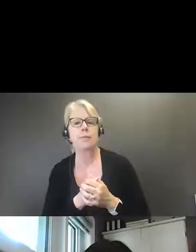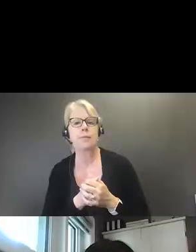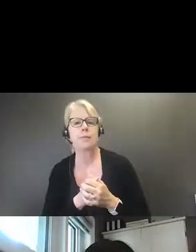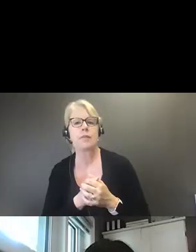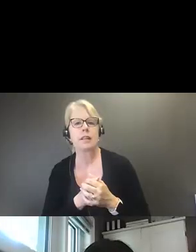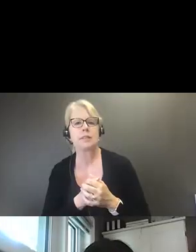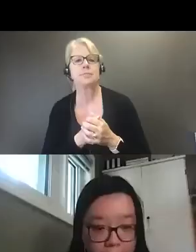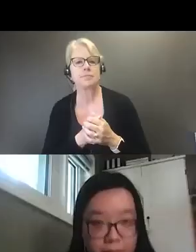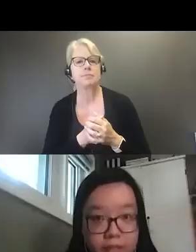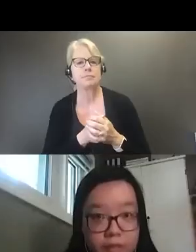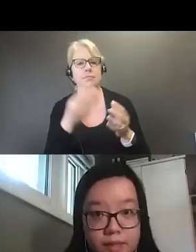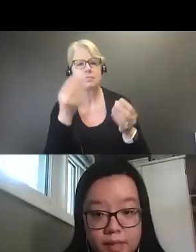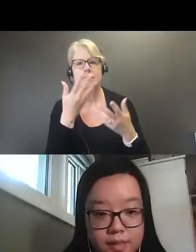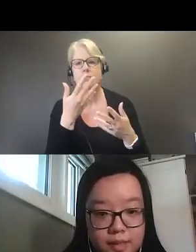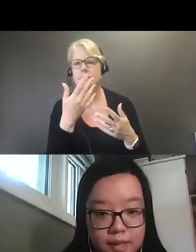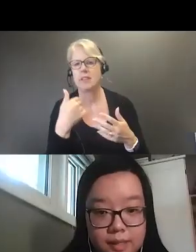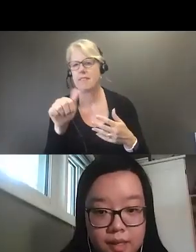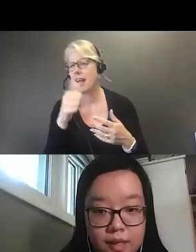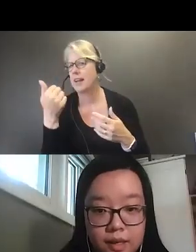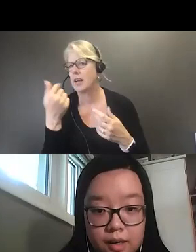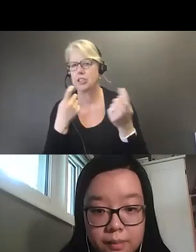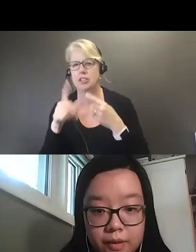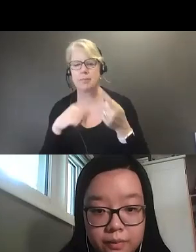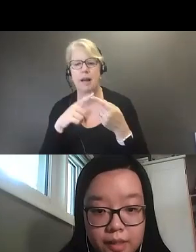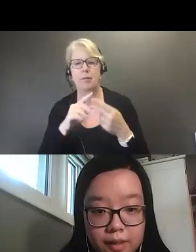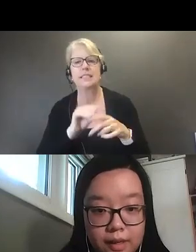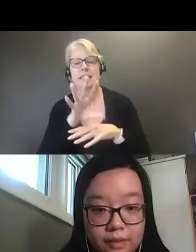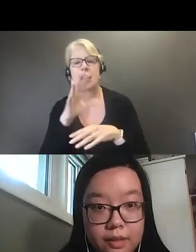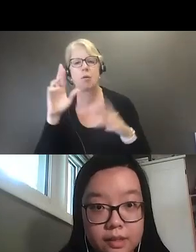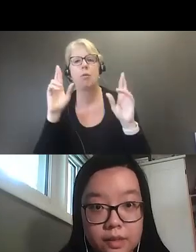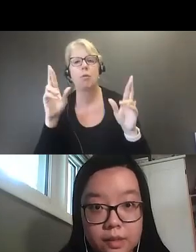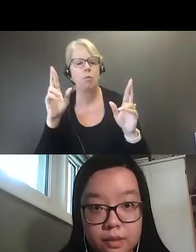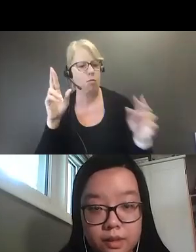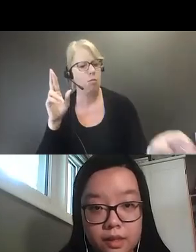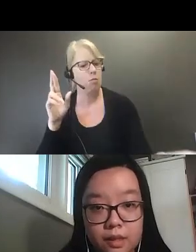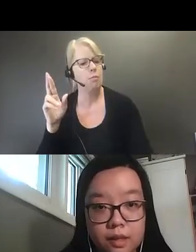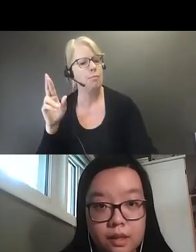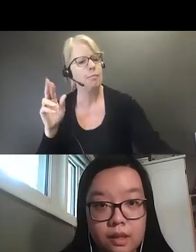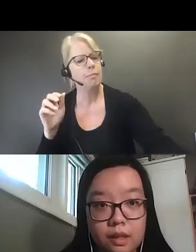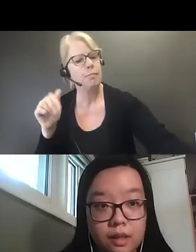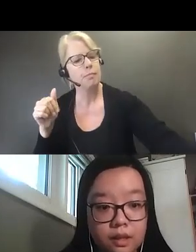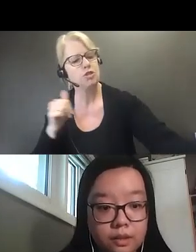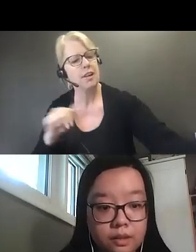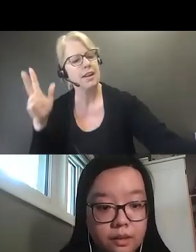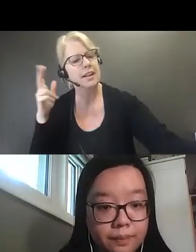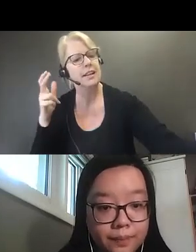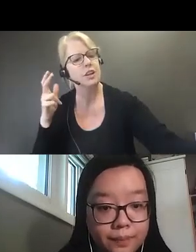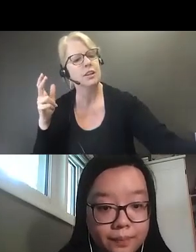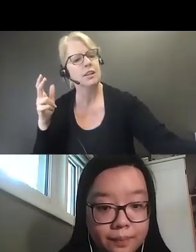So let me know if you have any issues seeing the slides, but hopefully everything is going smoothly. And